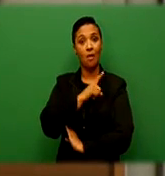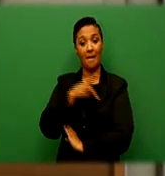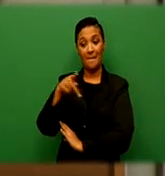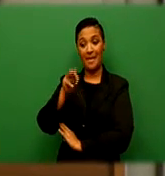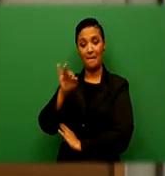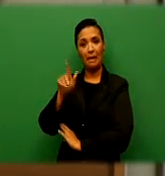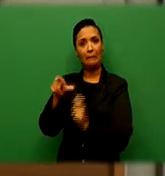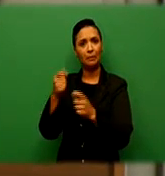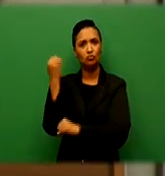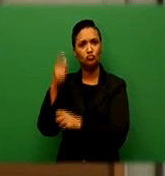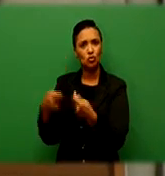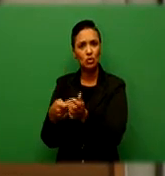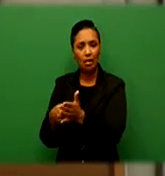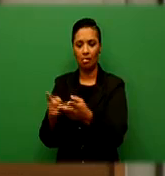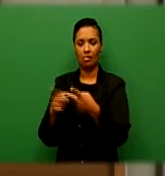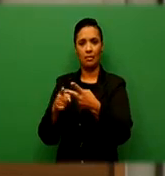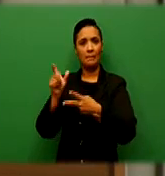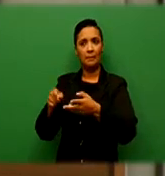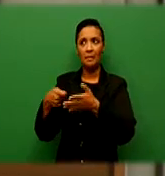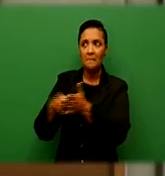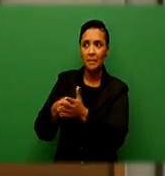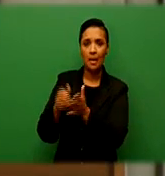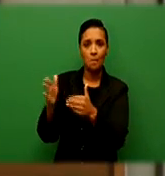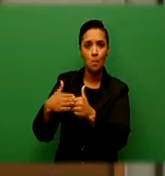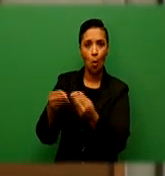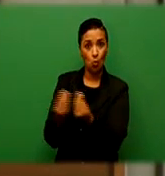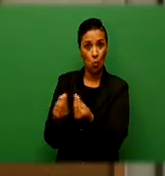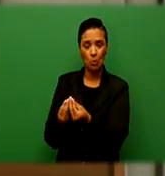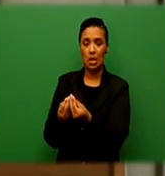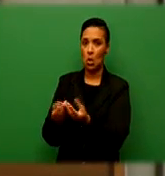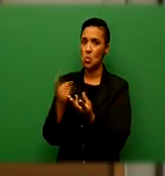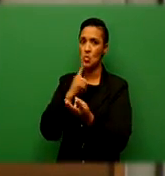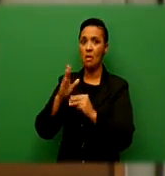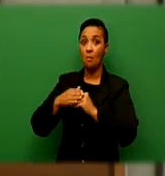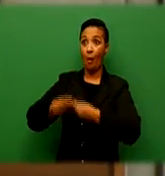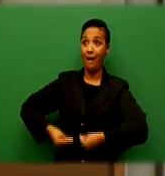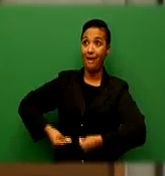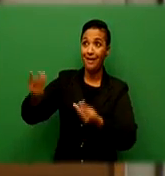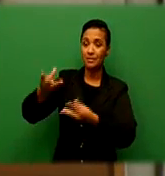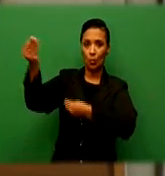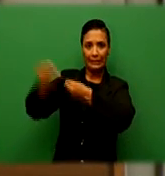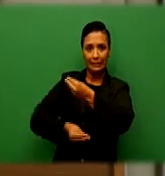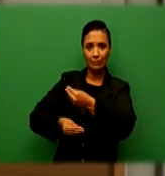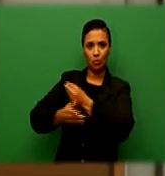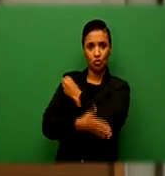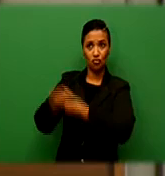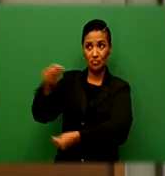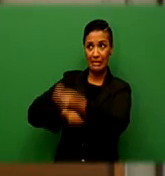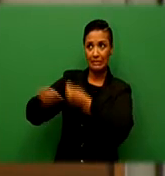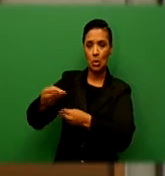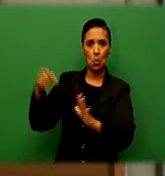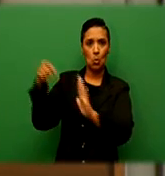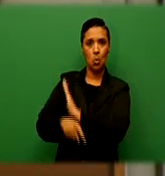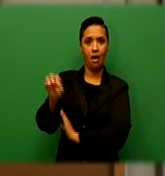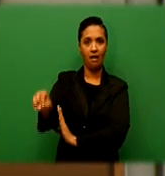PMI, moderating consumer demand, and lower imports and exports. The